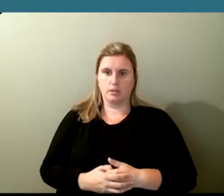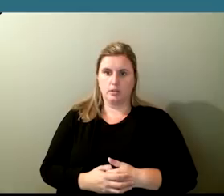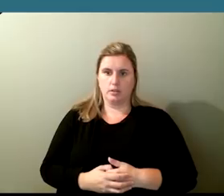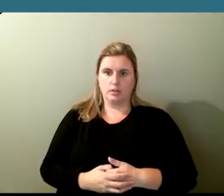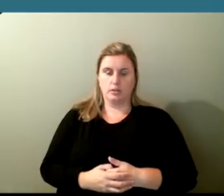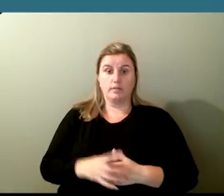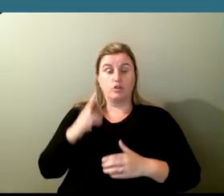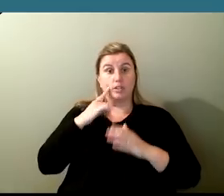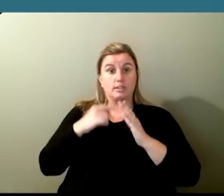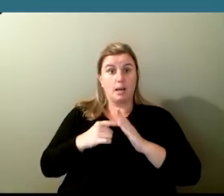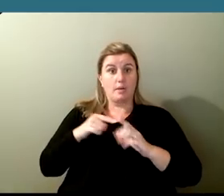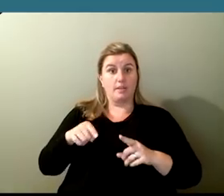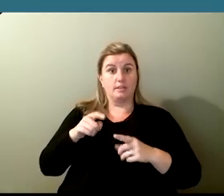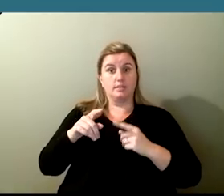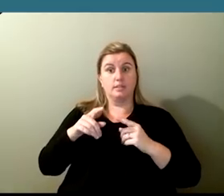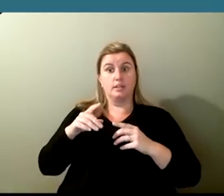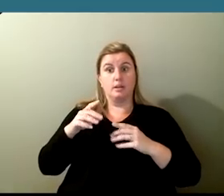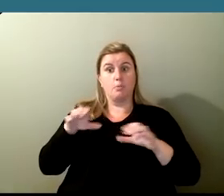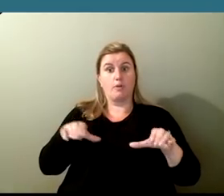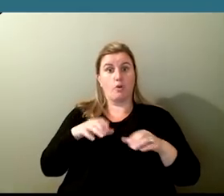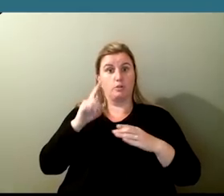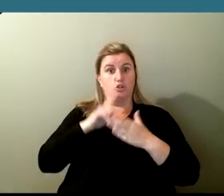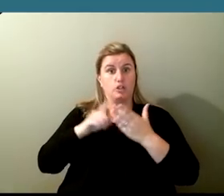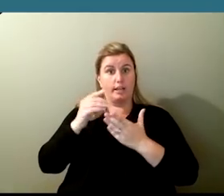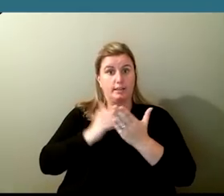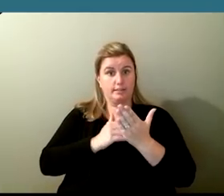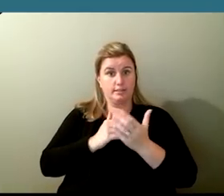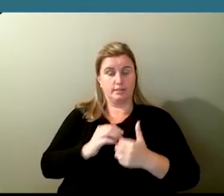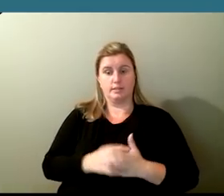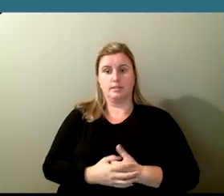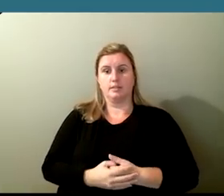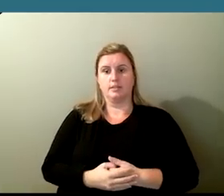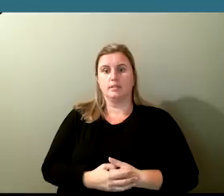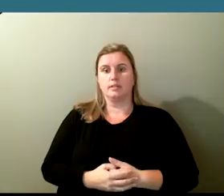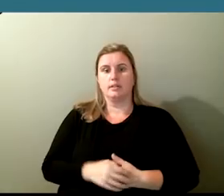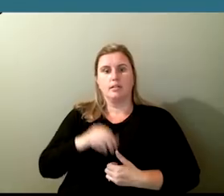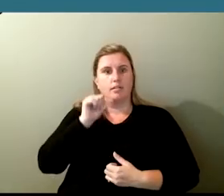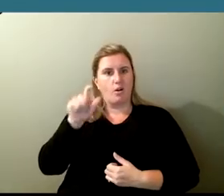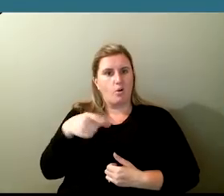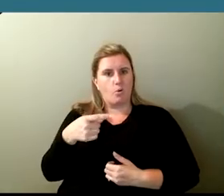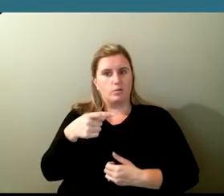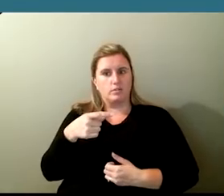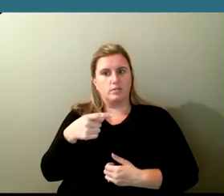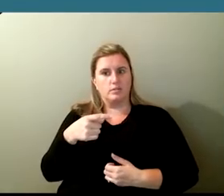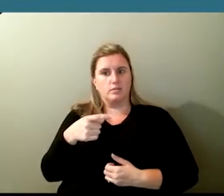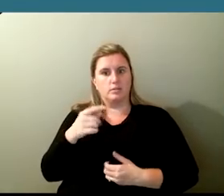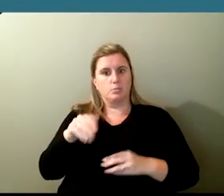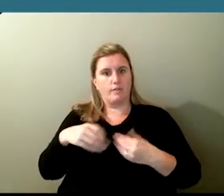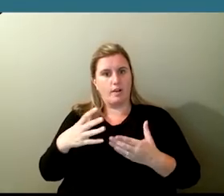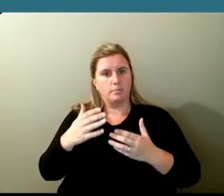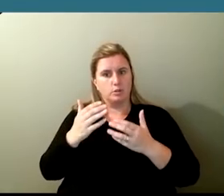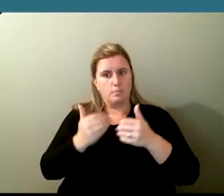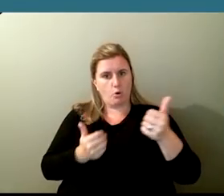So for instance, this is an example of a performance checklist, which not only task analyzes or provides a broken